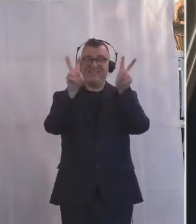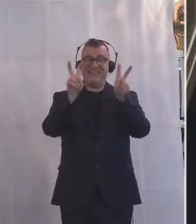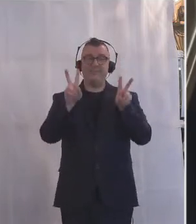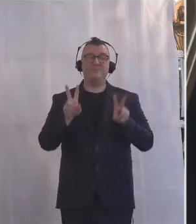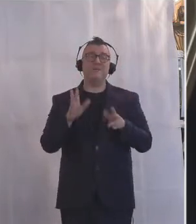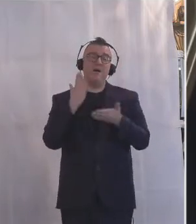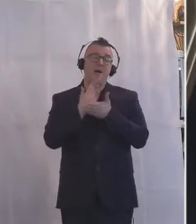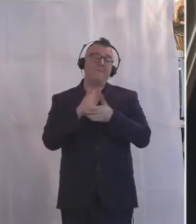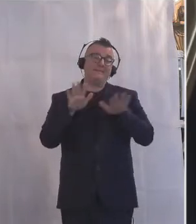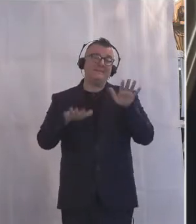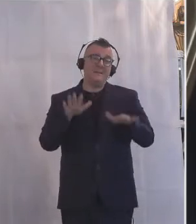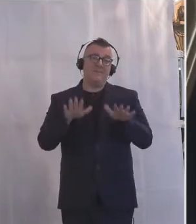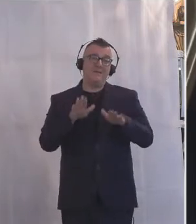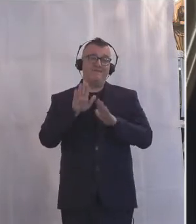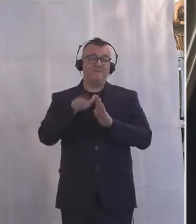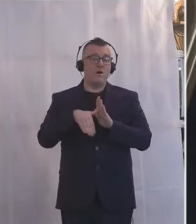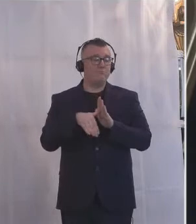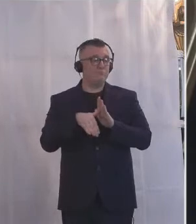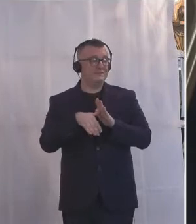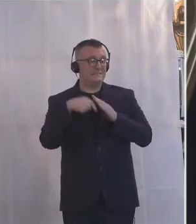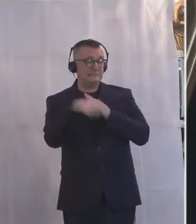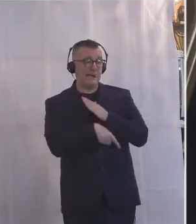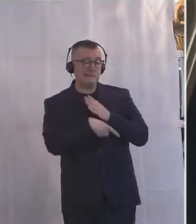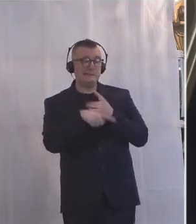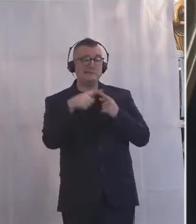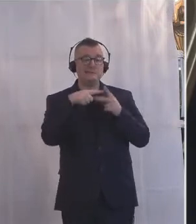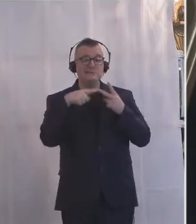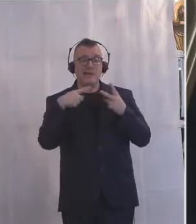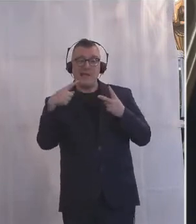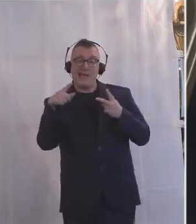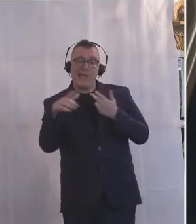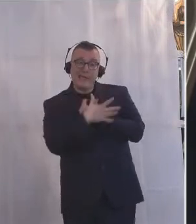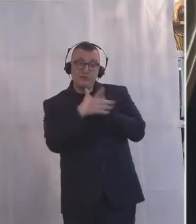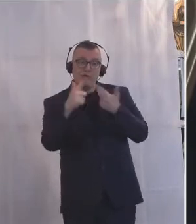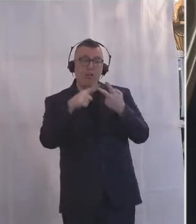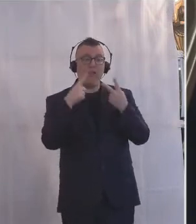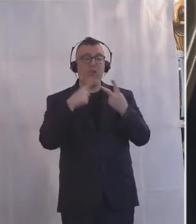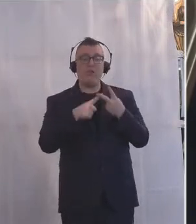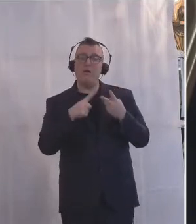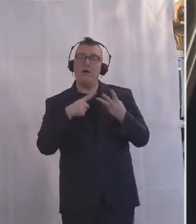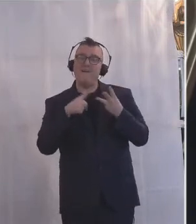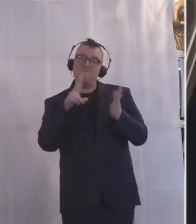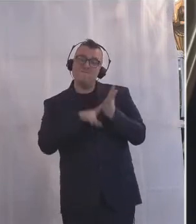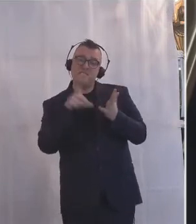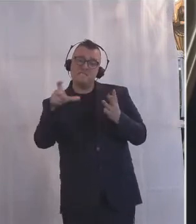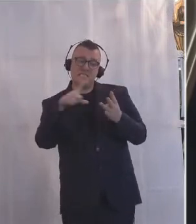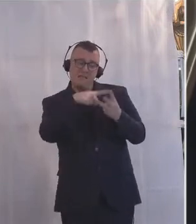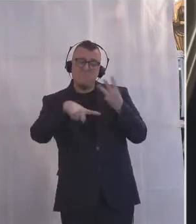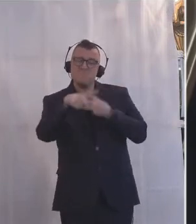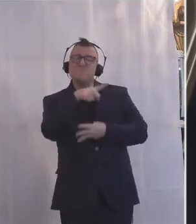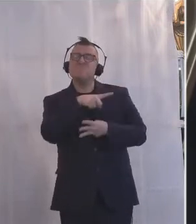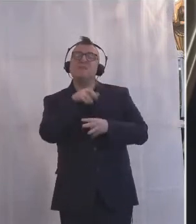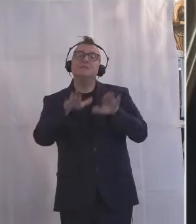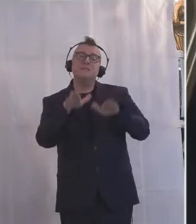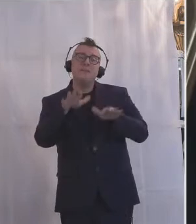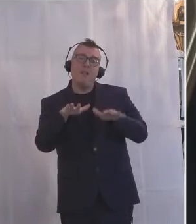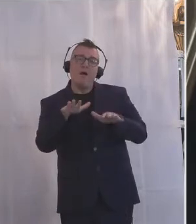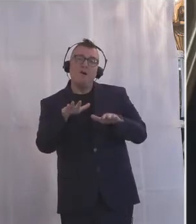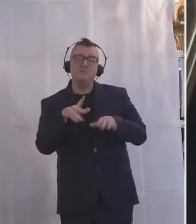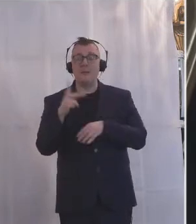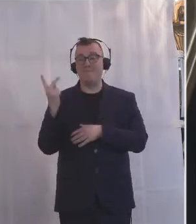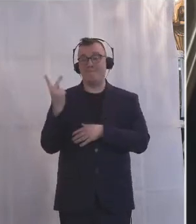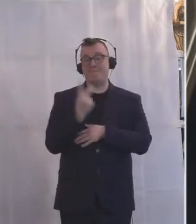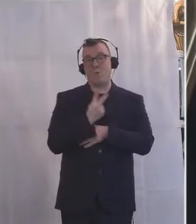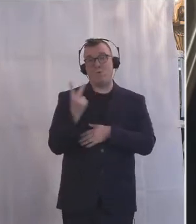from the debt angel side and VC side, and so I think, you know, we're both